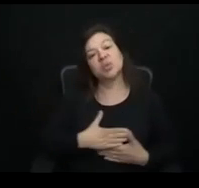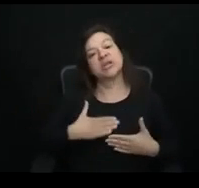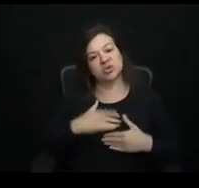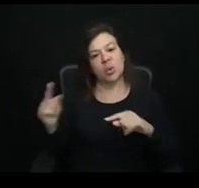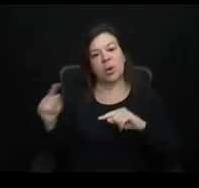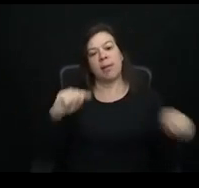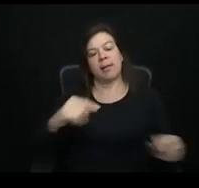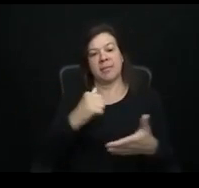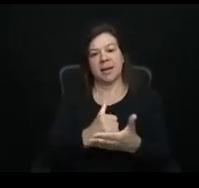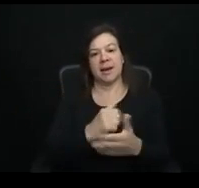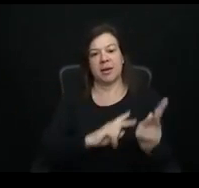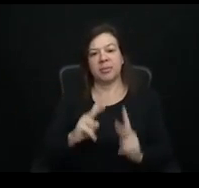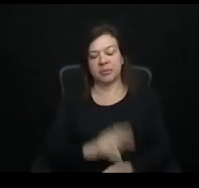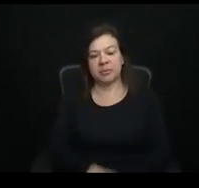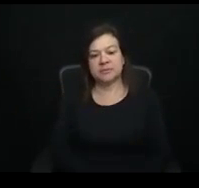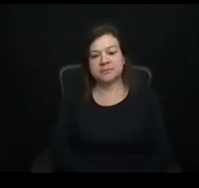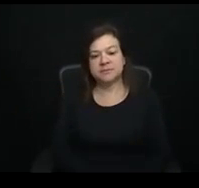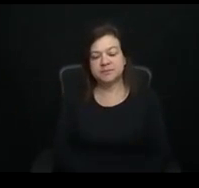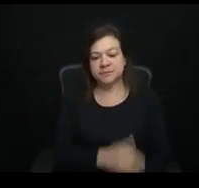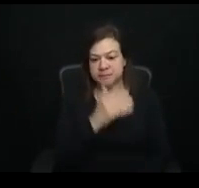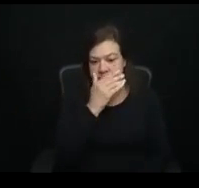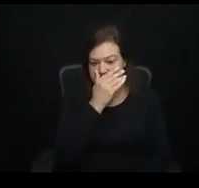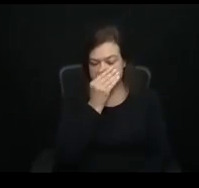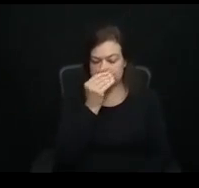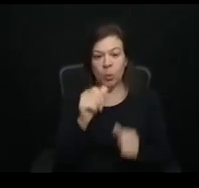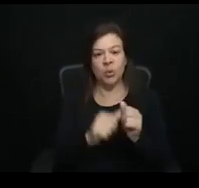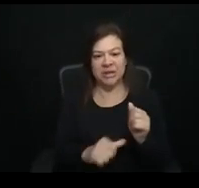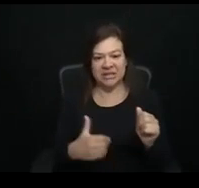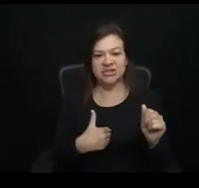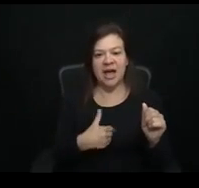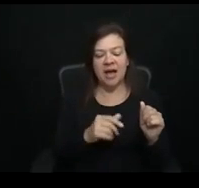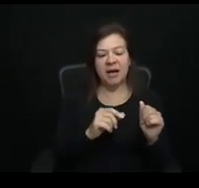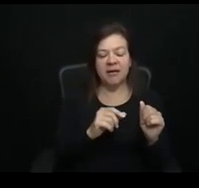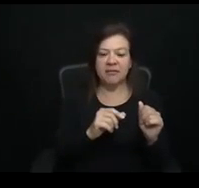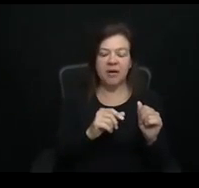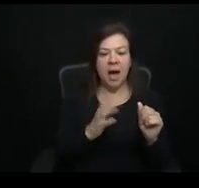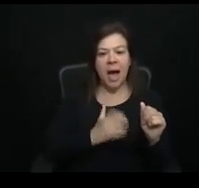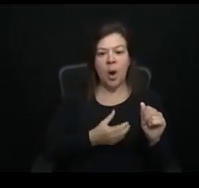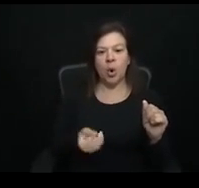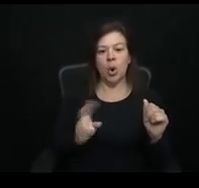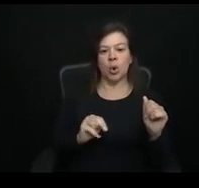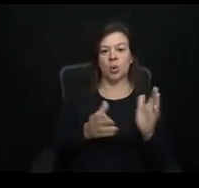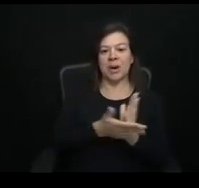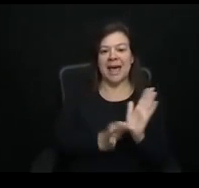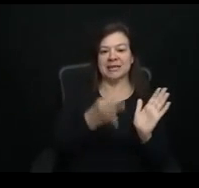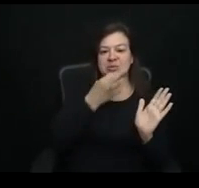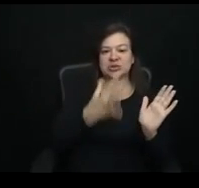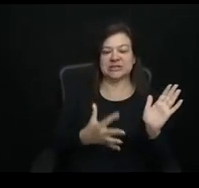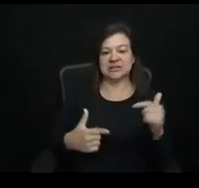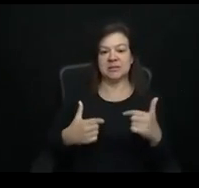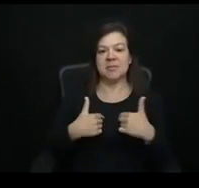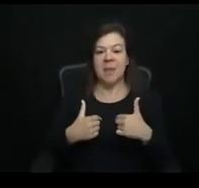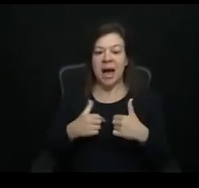people, and we each have our little bit of expertise. Mine happens to be on the operations section,